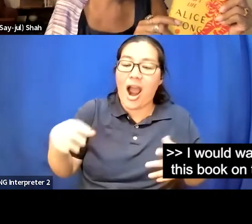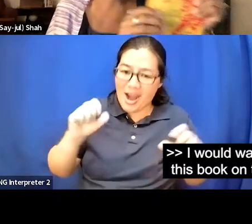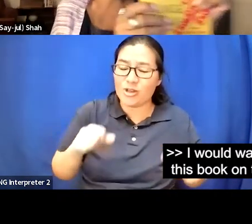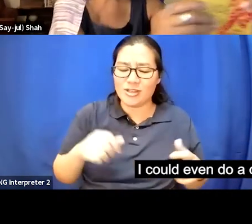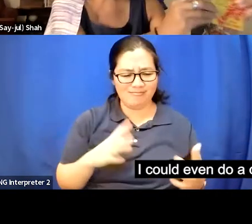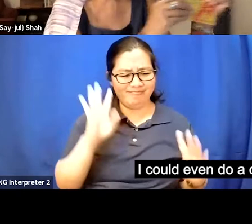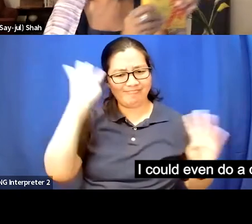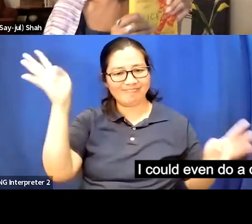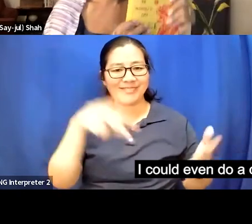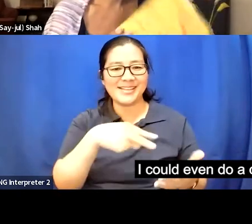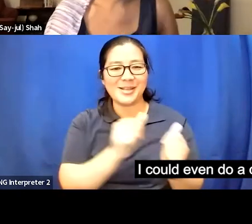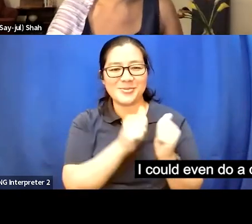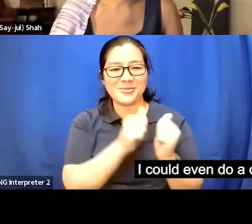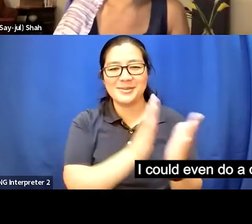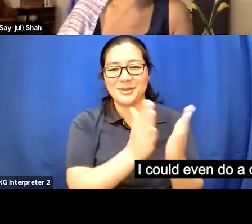book.